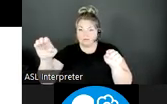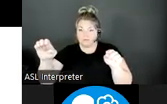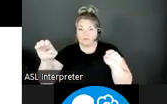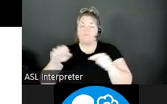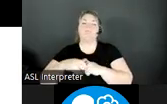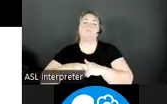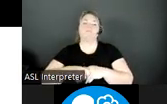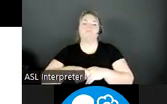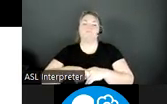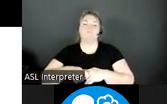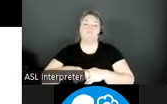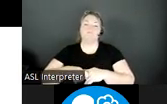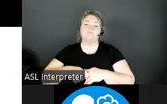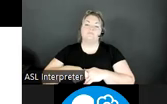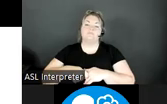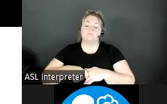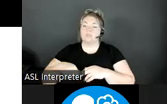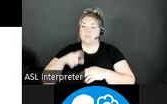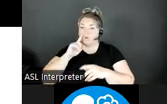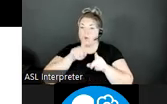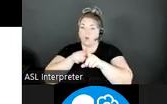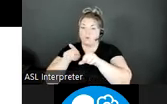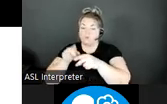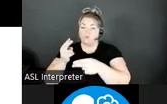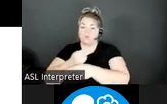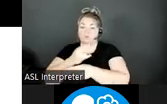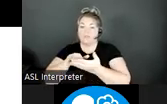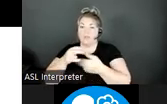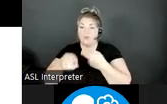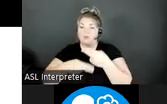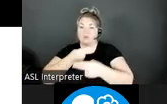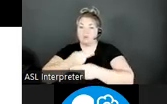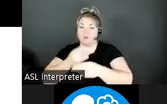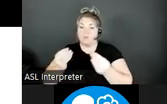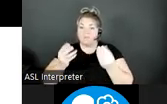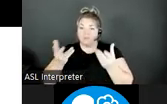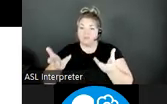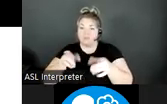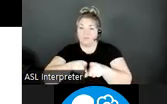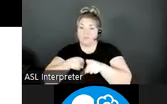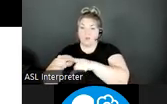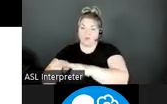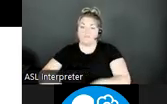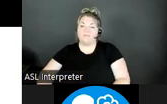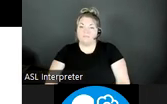regional accountable entities, they would also use those universal provisions.